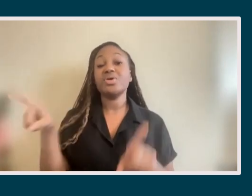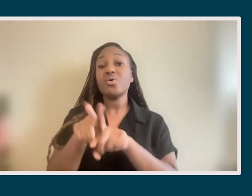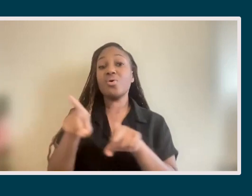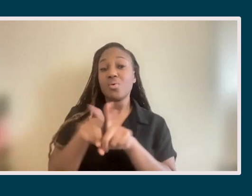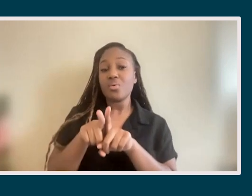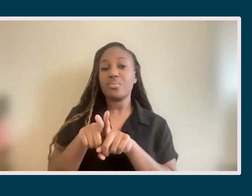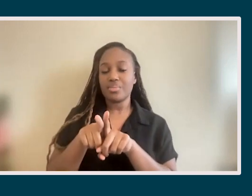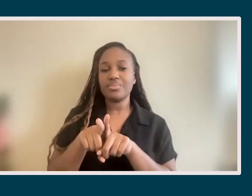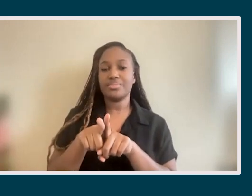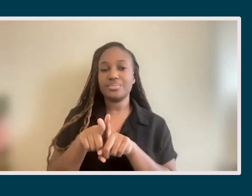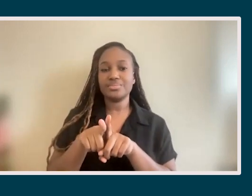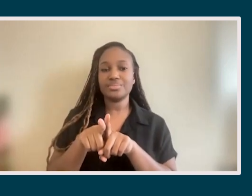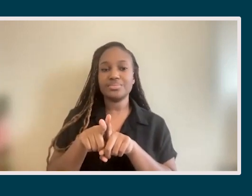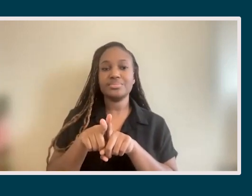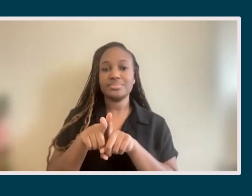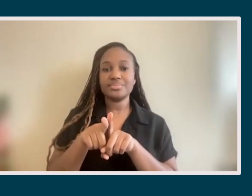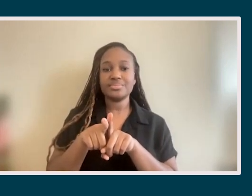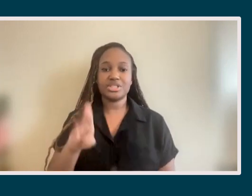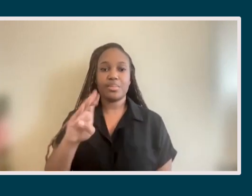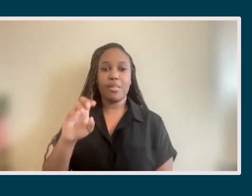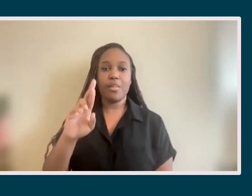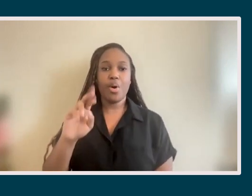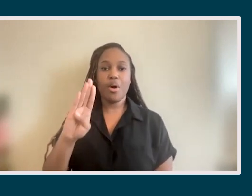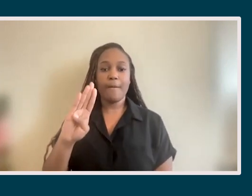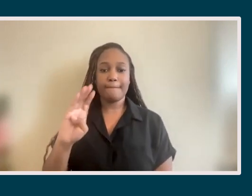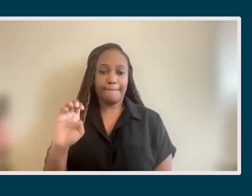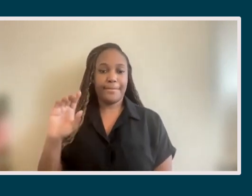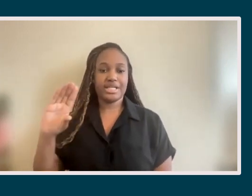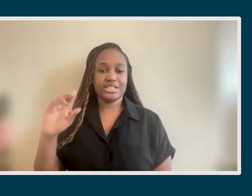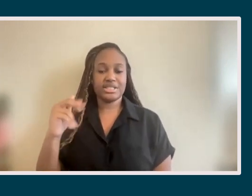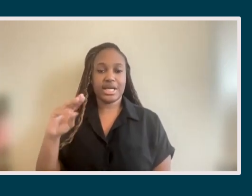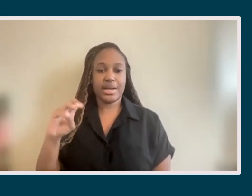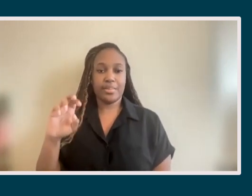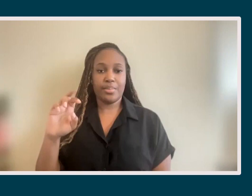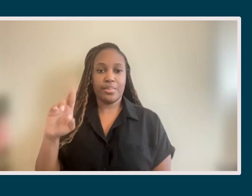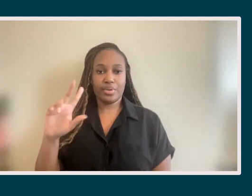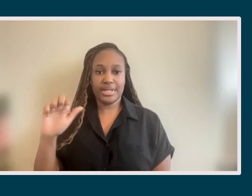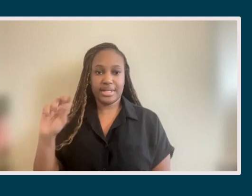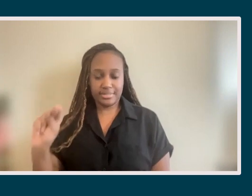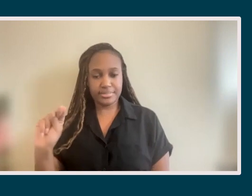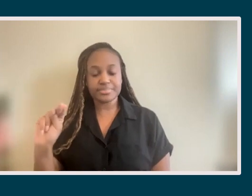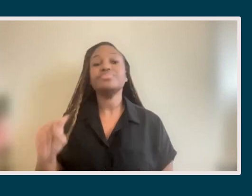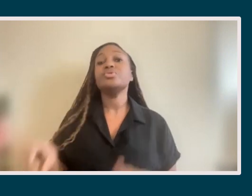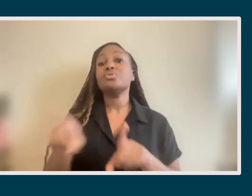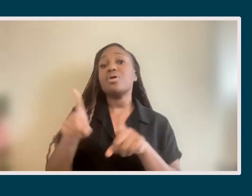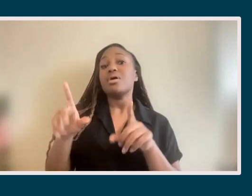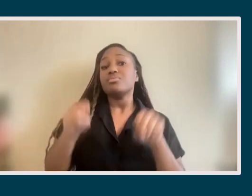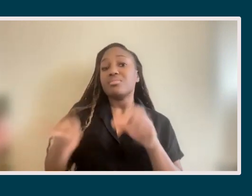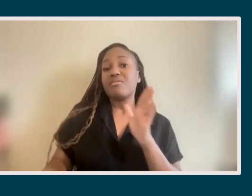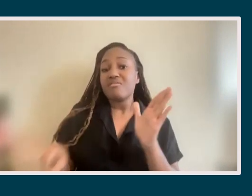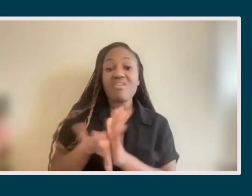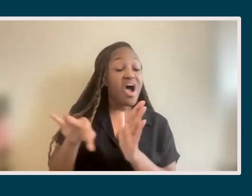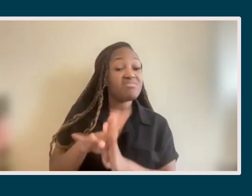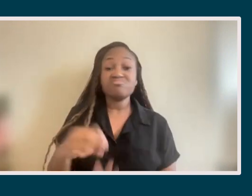Barb's kid, which is what we call Barb Chamberlain lovingly at LTHJ Global. You'll find Laura on any given day